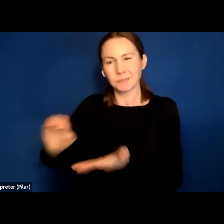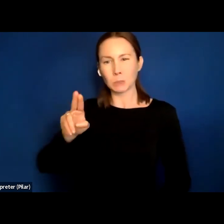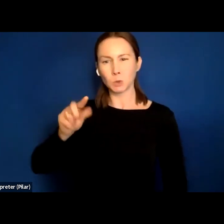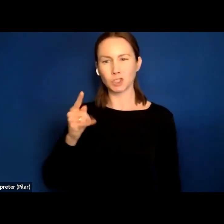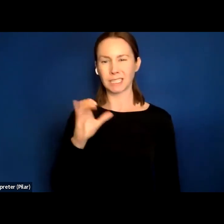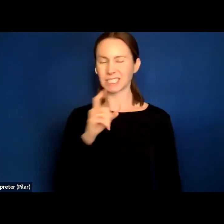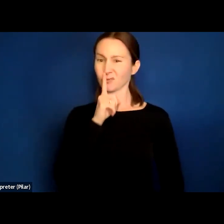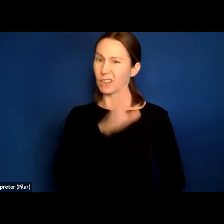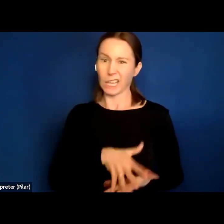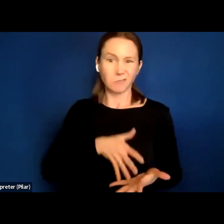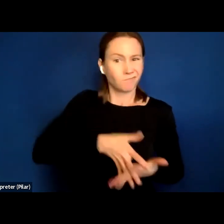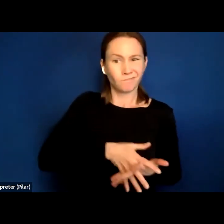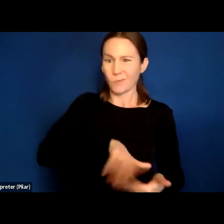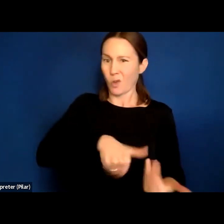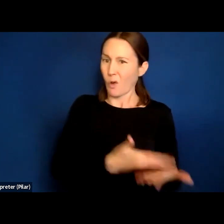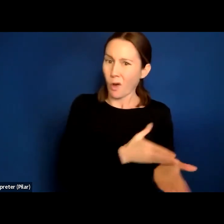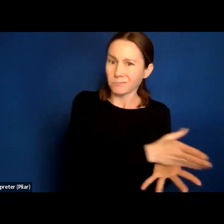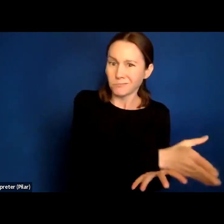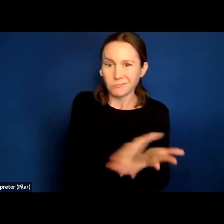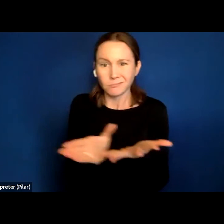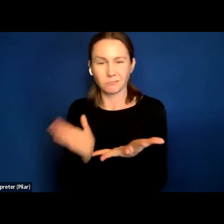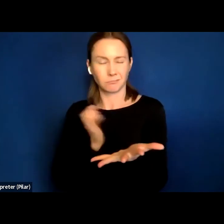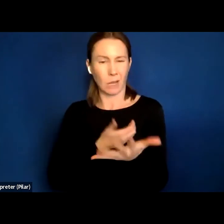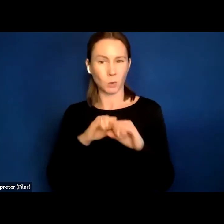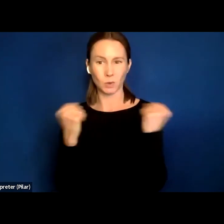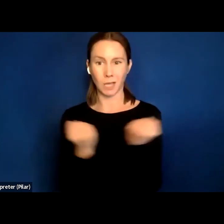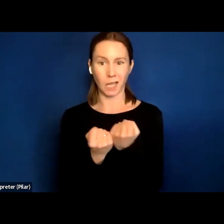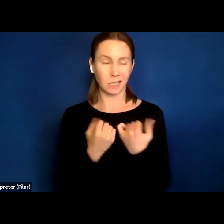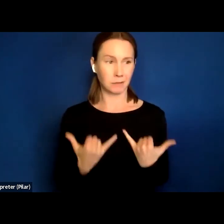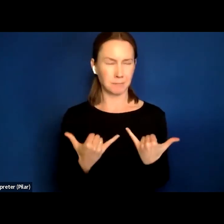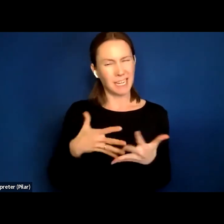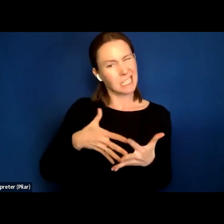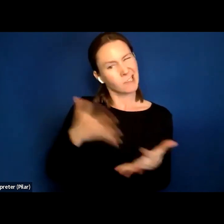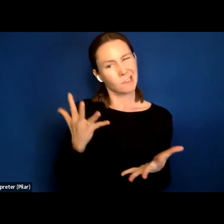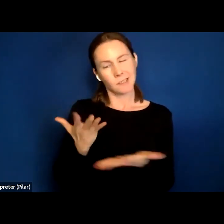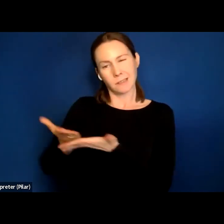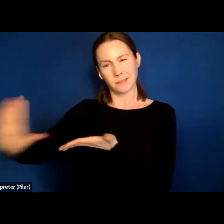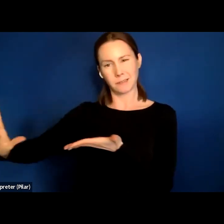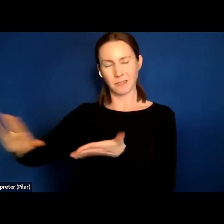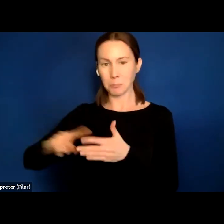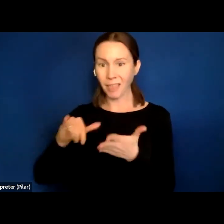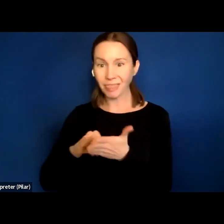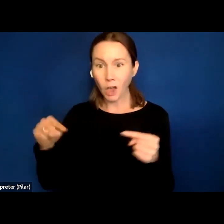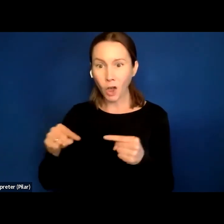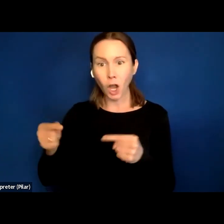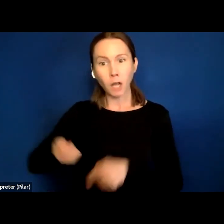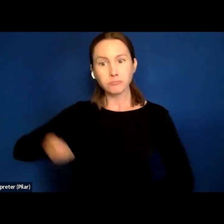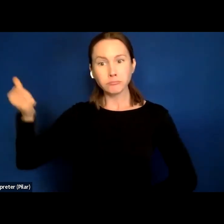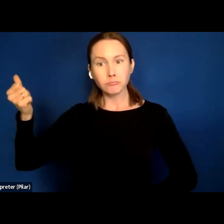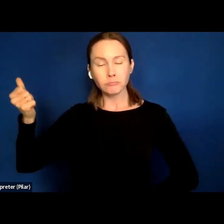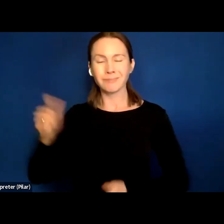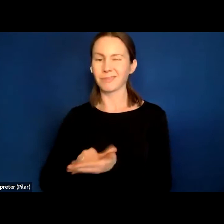our society in the present and future. But rooting out the harms is really only the first phase of the